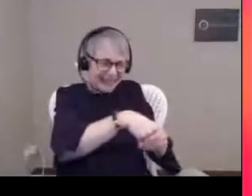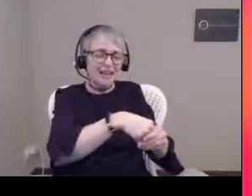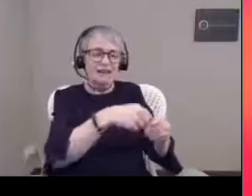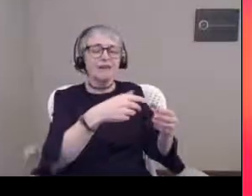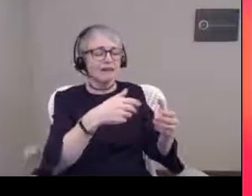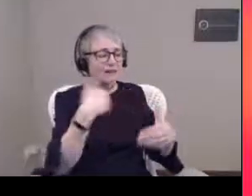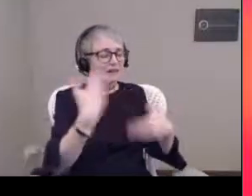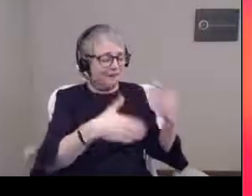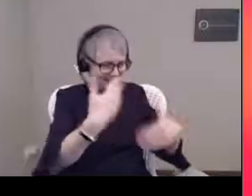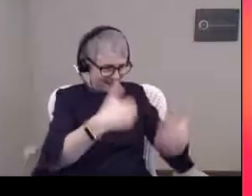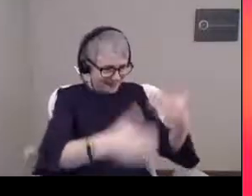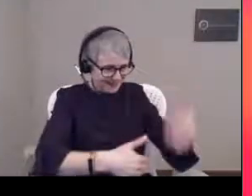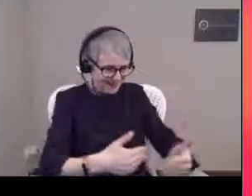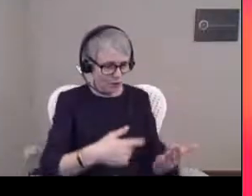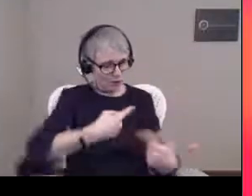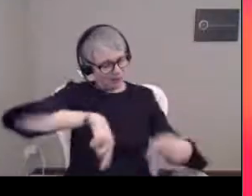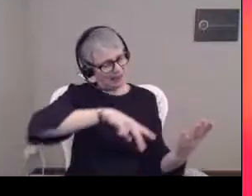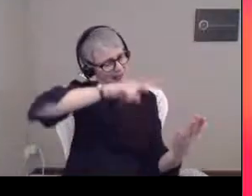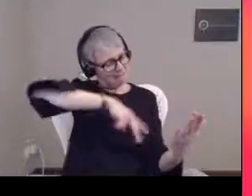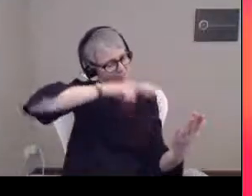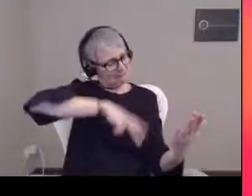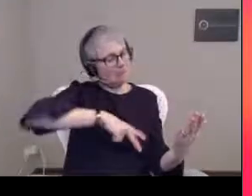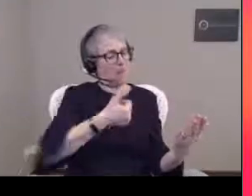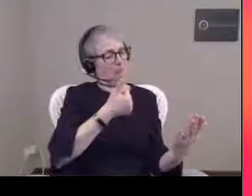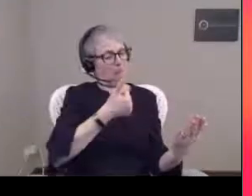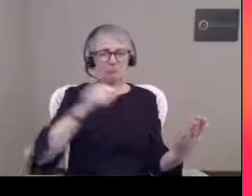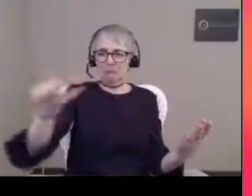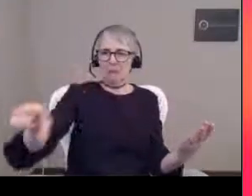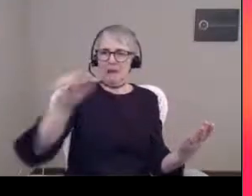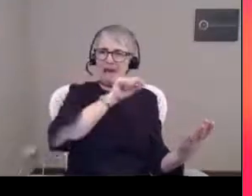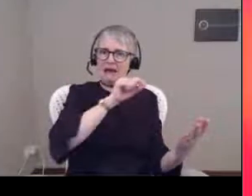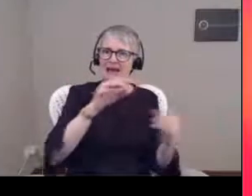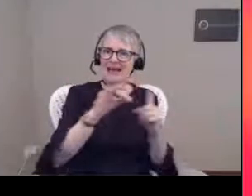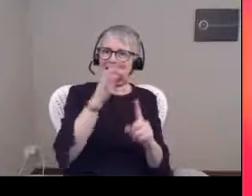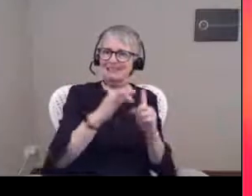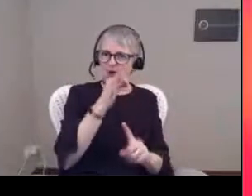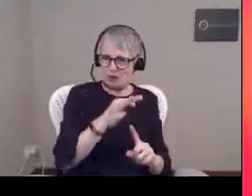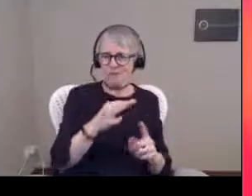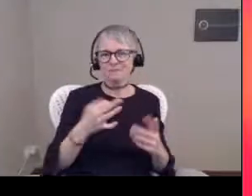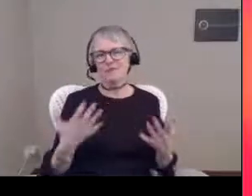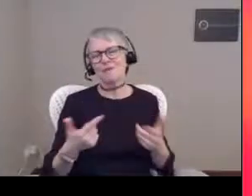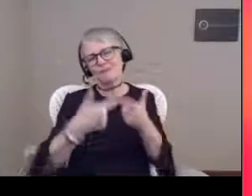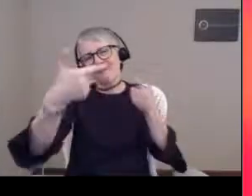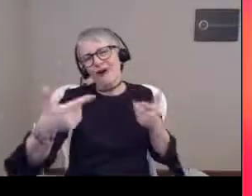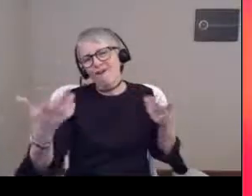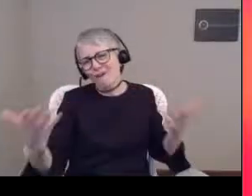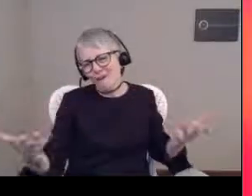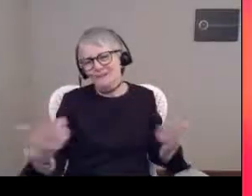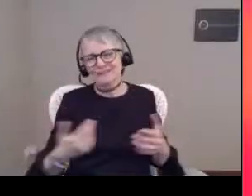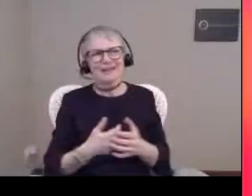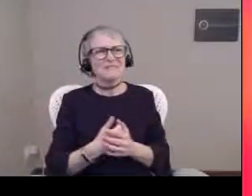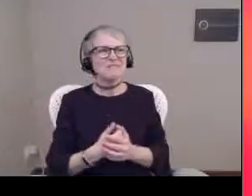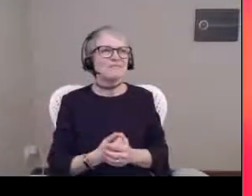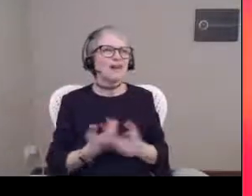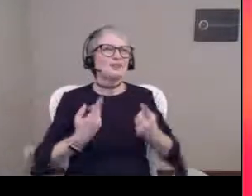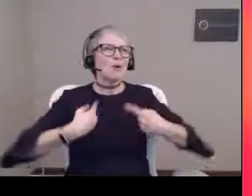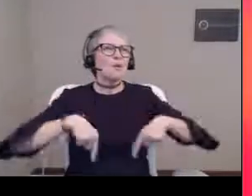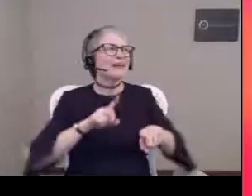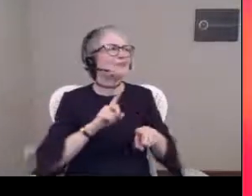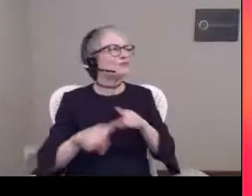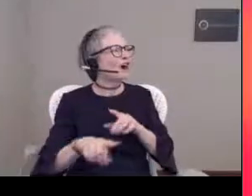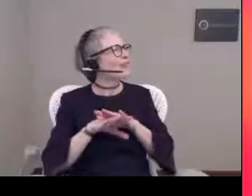interview, we are trying, because it's all virtual at the moment, we're trying not to make it formulaic from the outset. We're trying to treat the